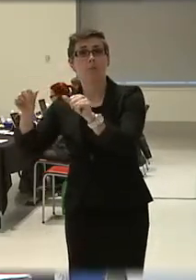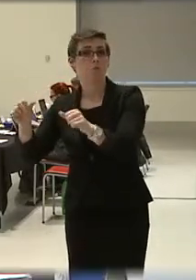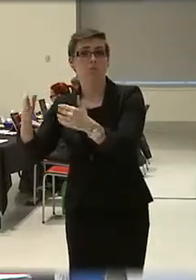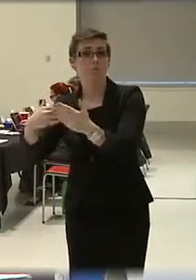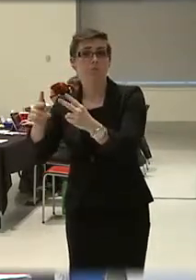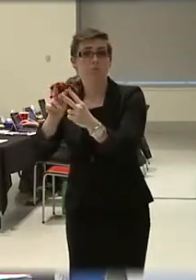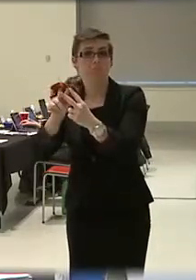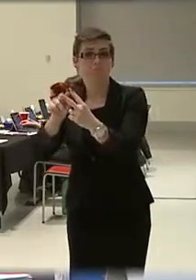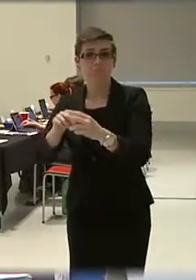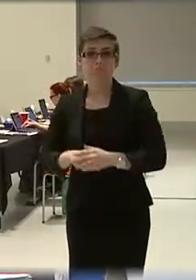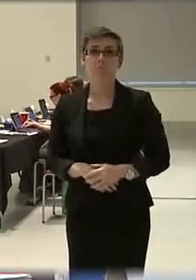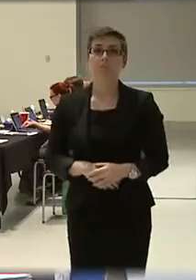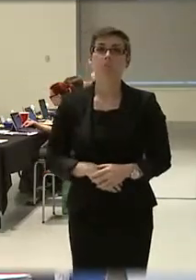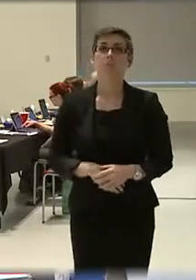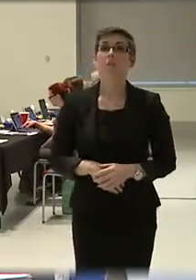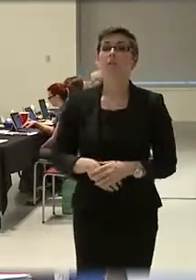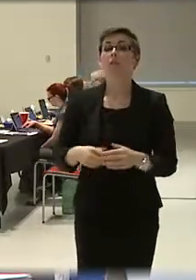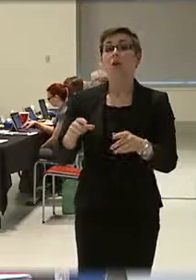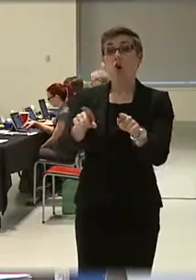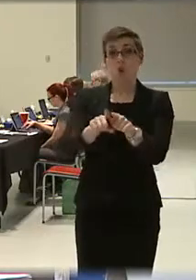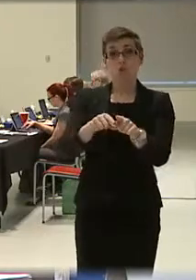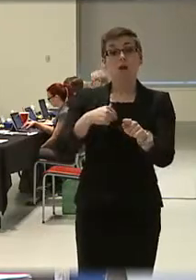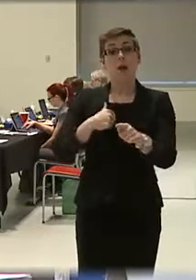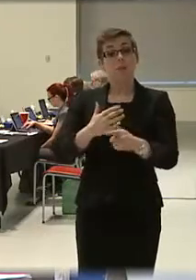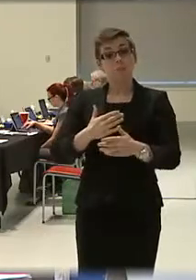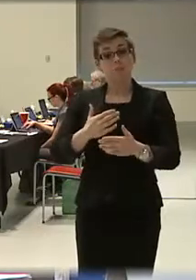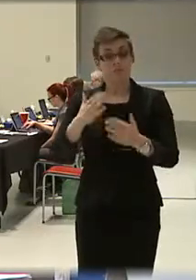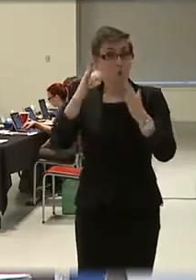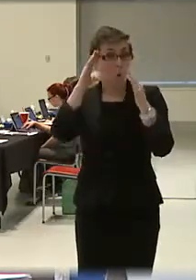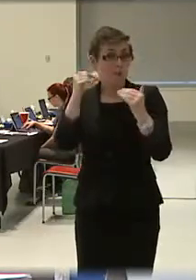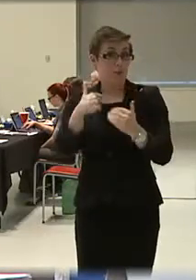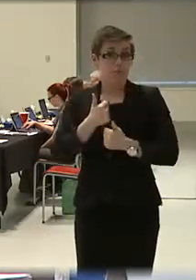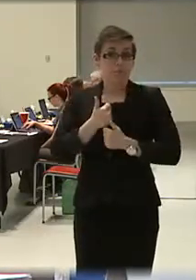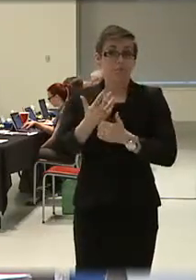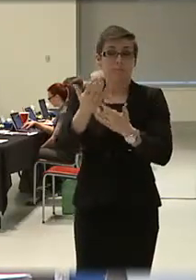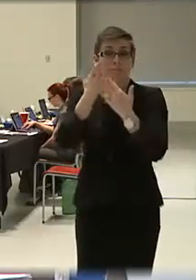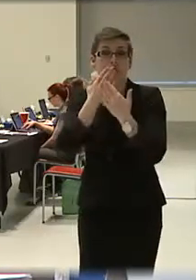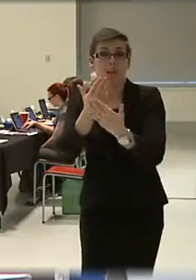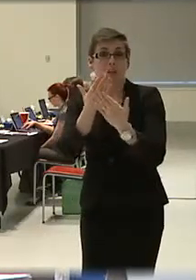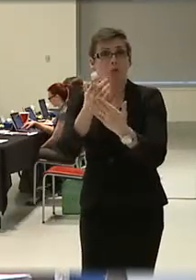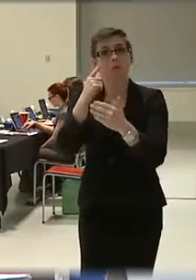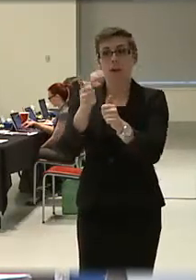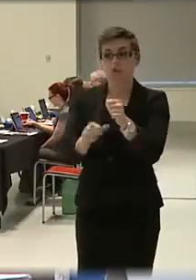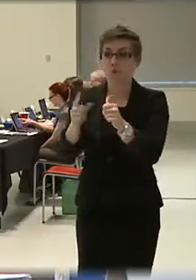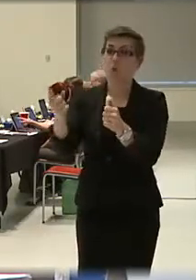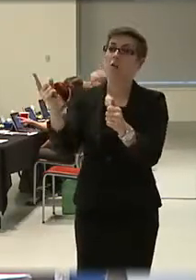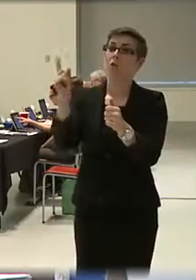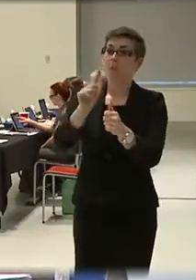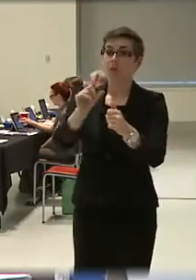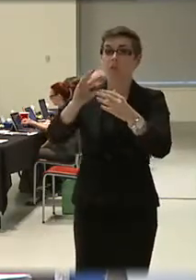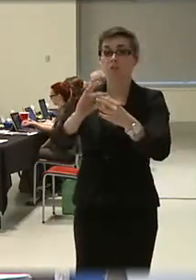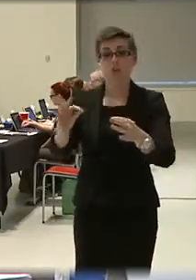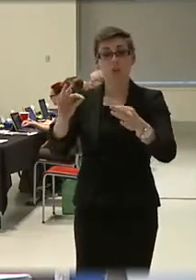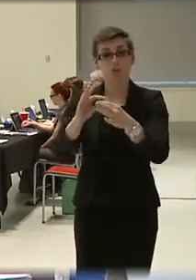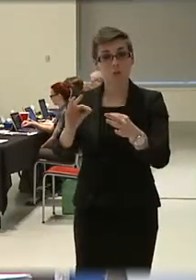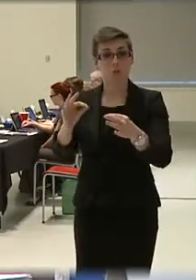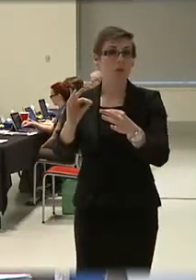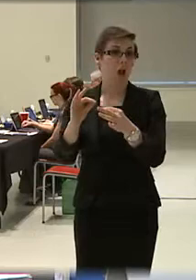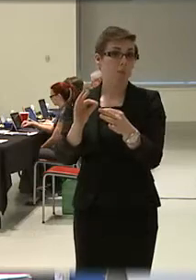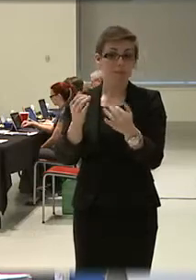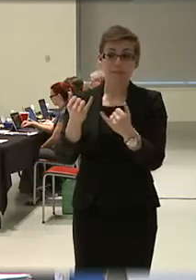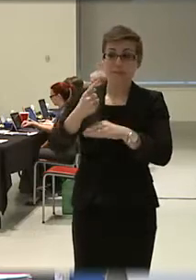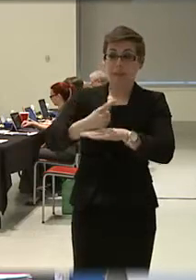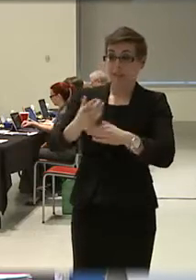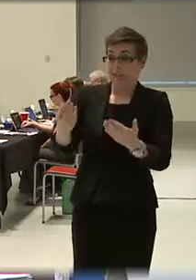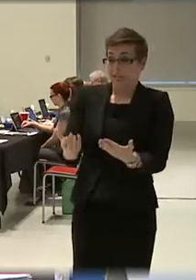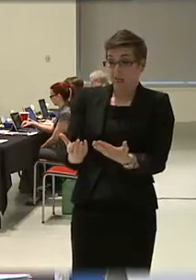I am also just hoping to express my thanks for everyone who shared thoughts today in person and virtually.